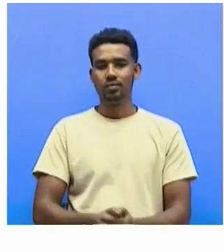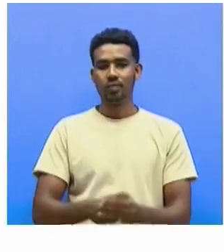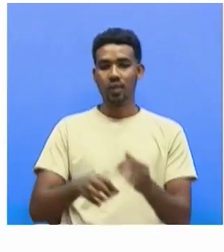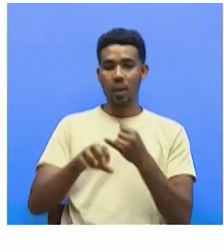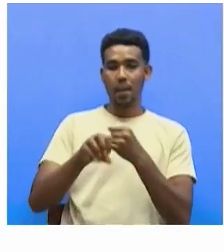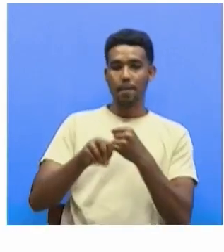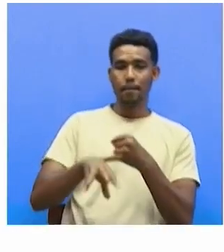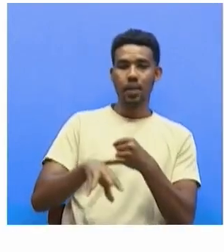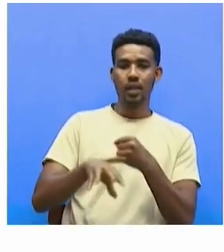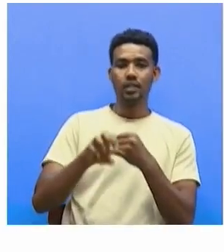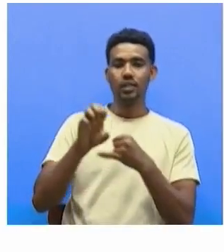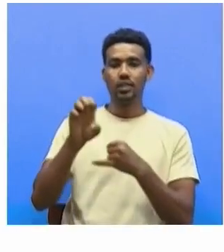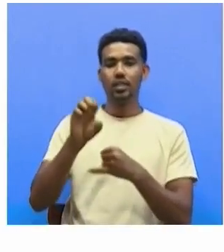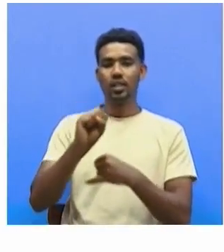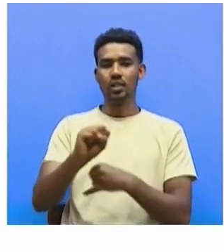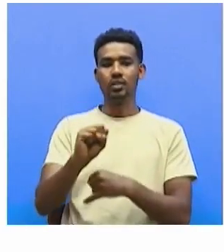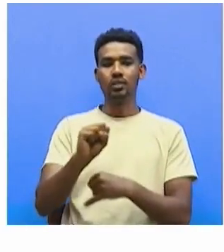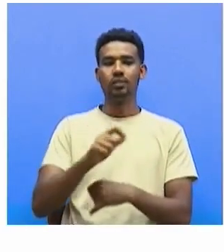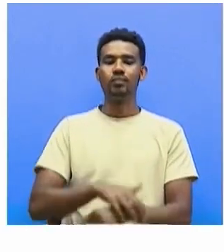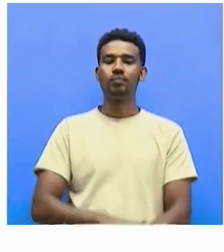Here is branches.